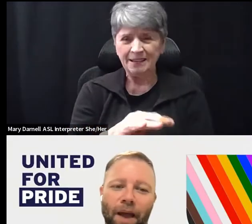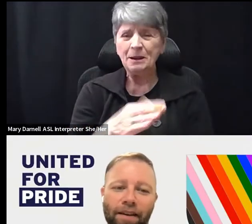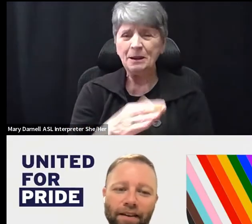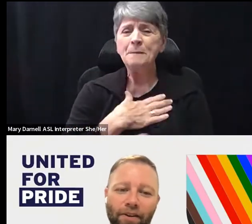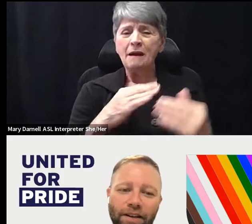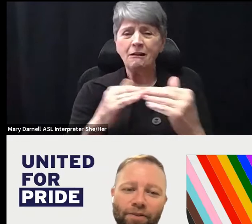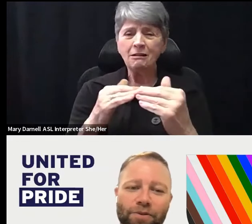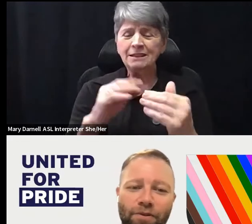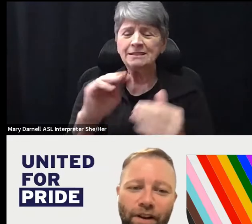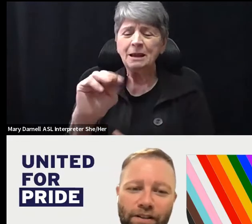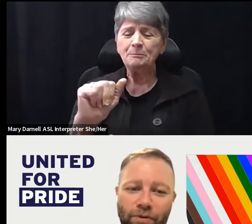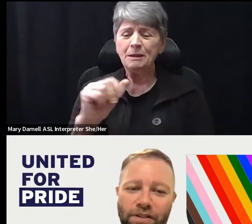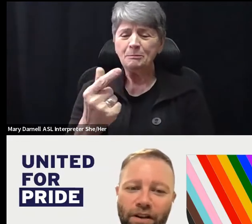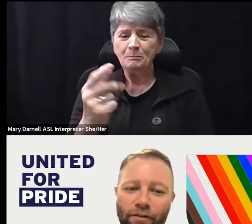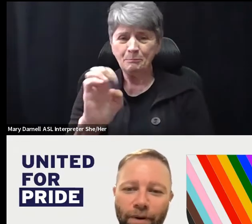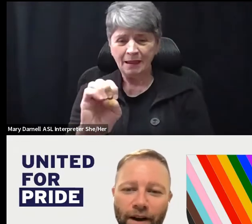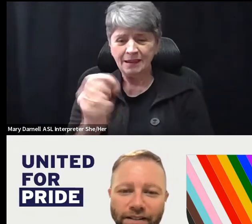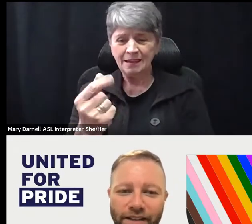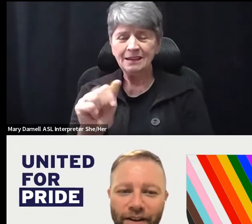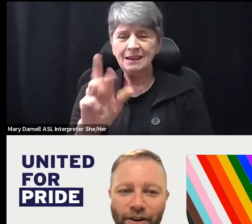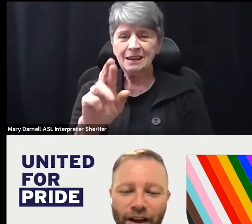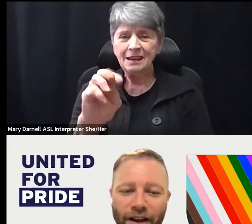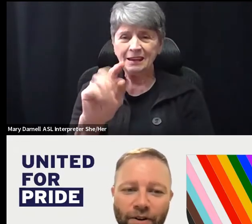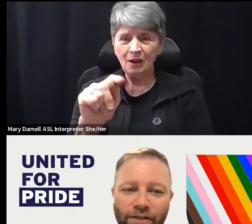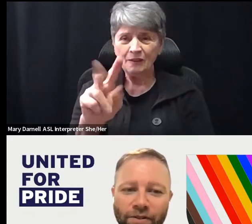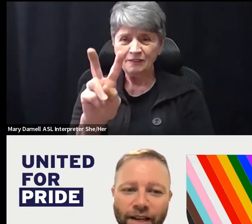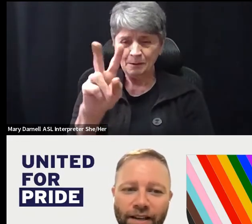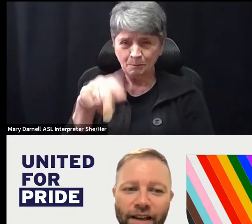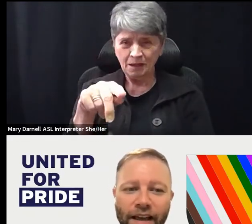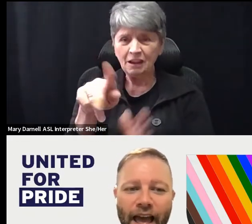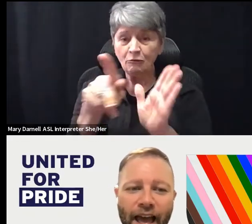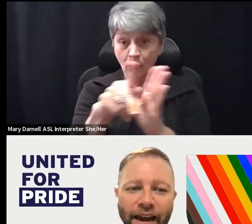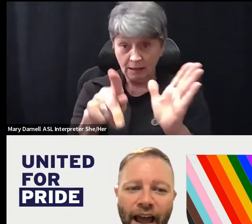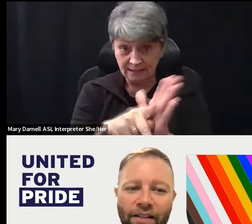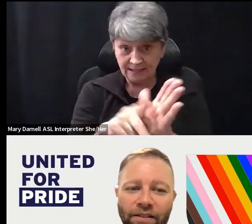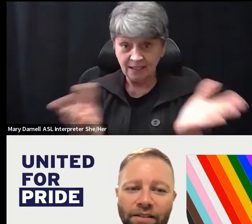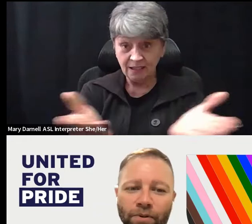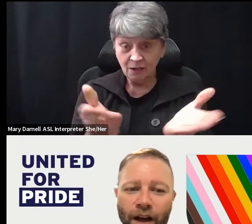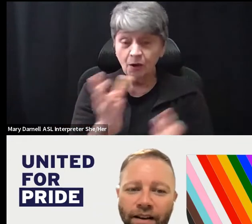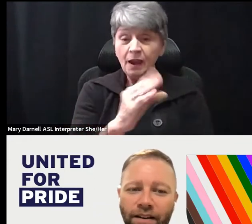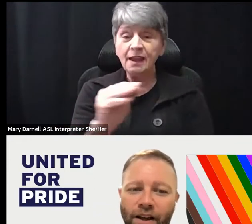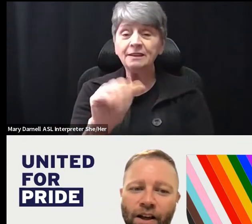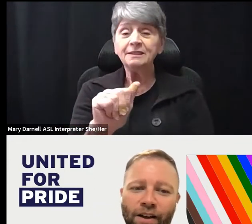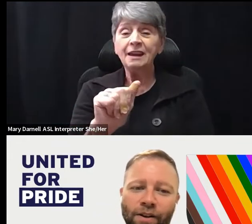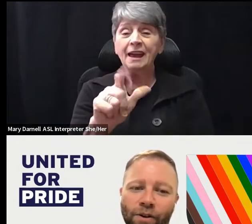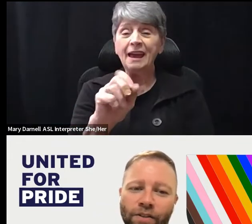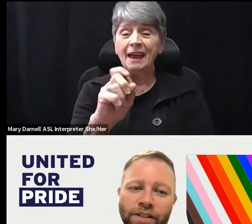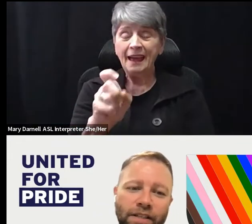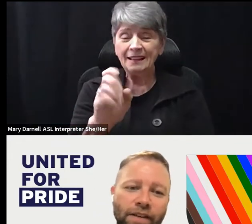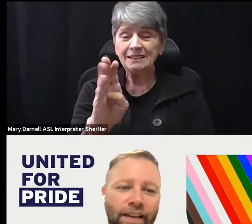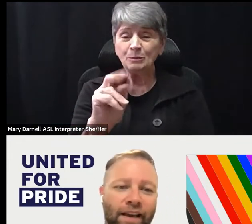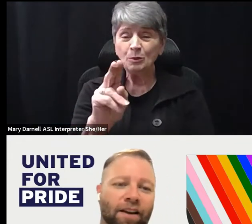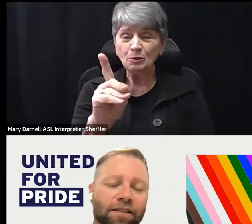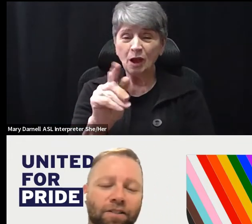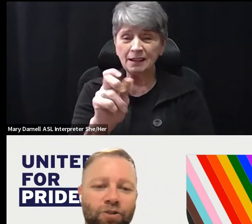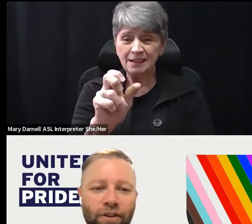colleagues, Maggie Garrett, who's our Vice President of Policy here at Americans United, and Alex Bodakin, the